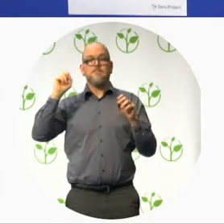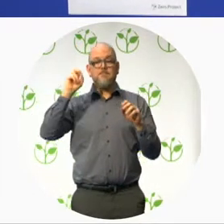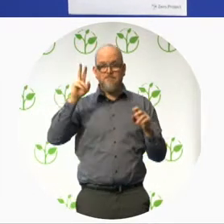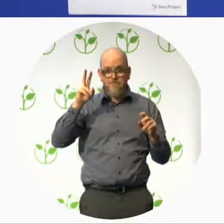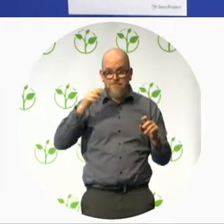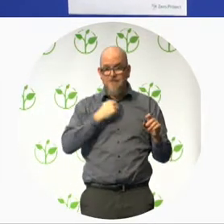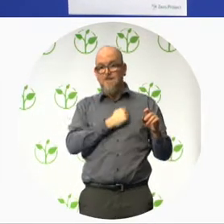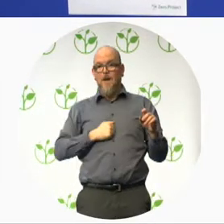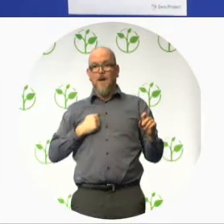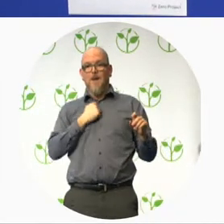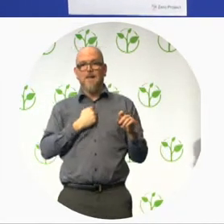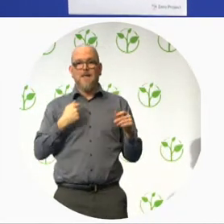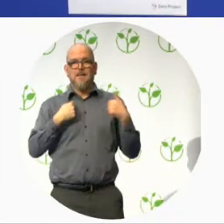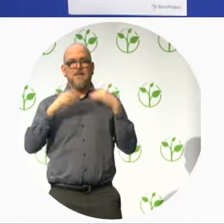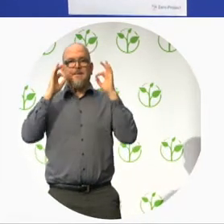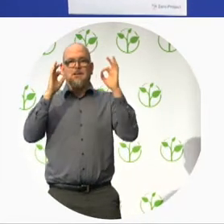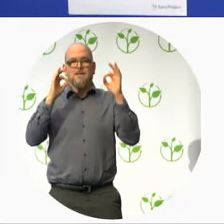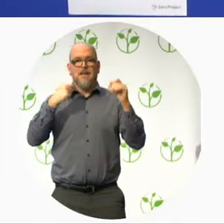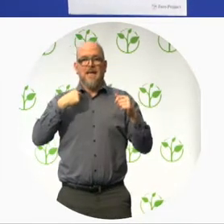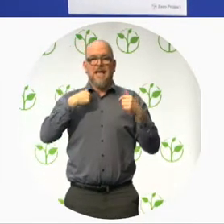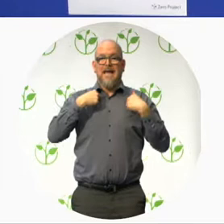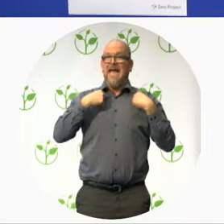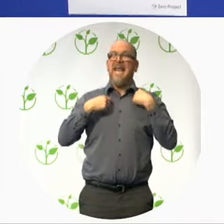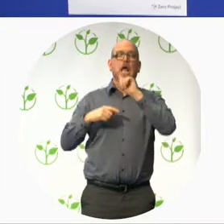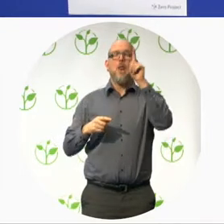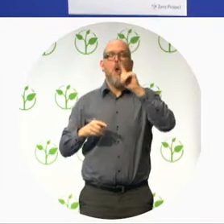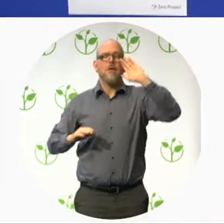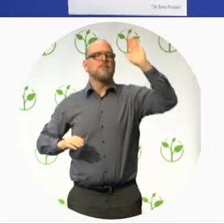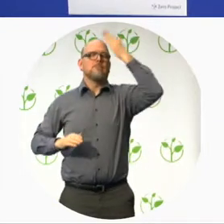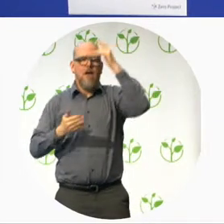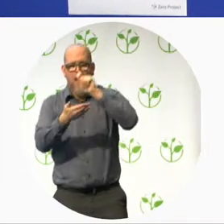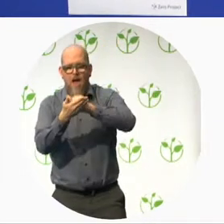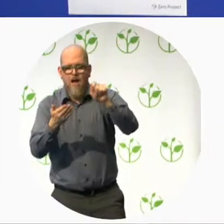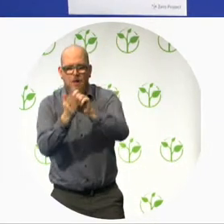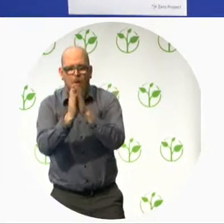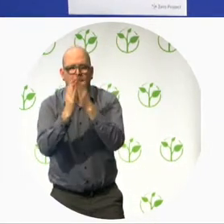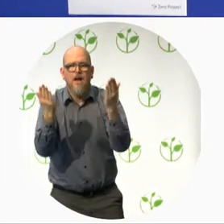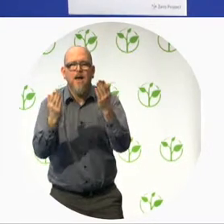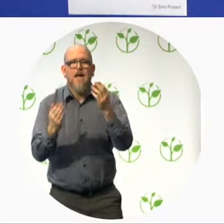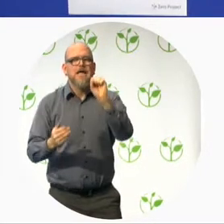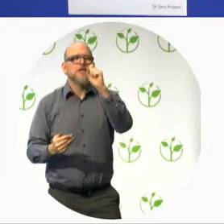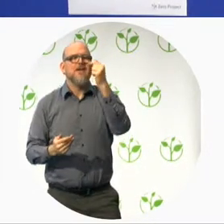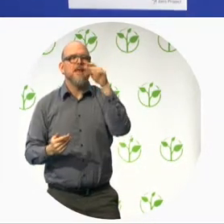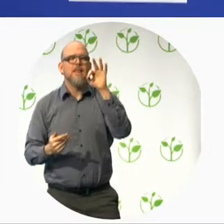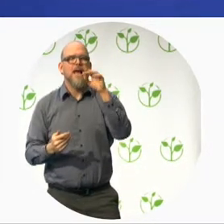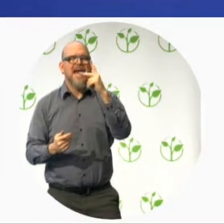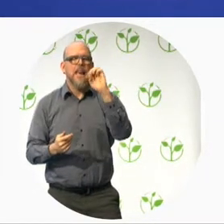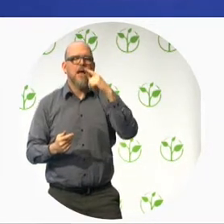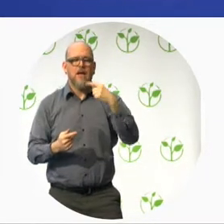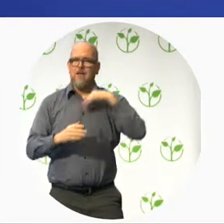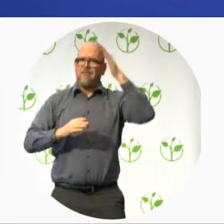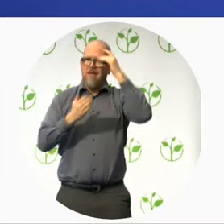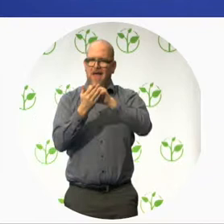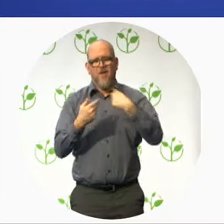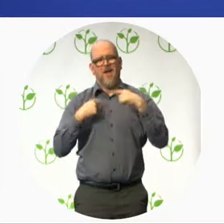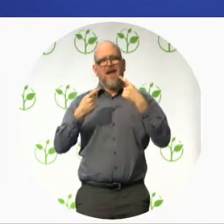And also, I'm not as dynamic as the previous speaker, so I apologize in advance. But as I am the director of the Office of